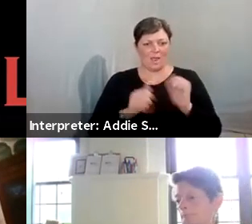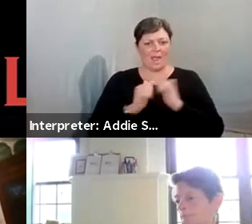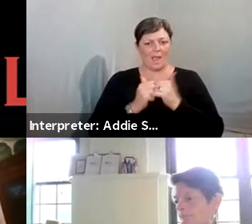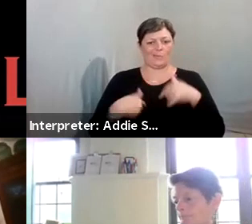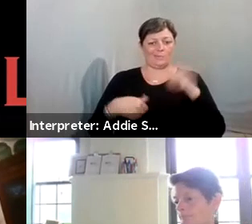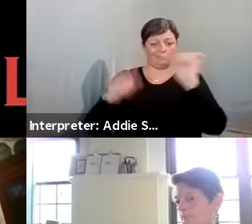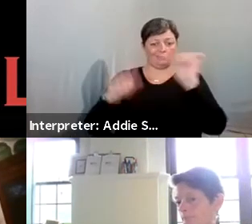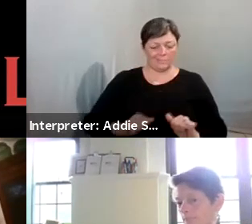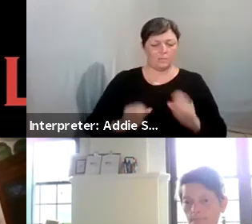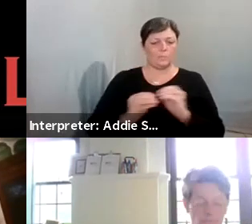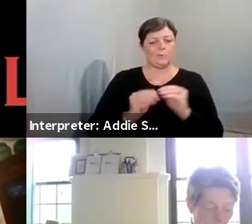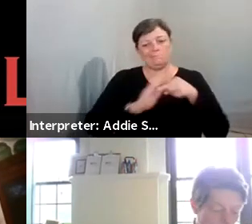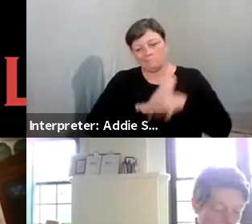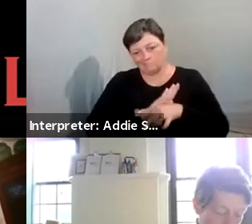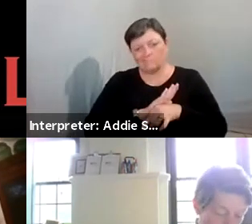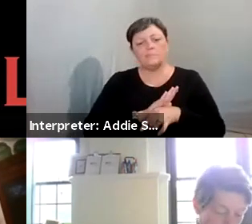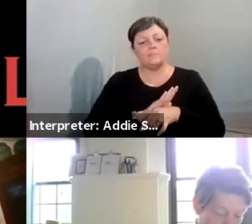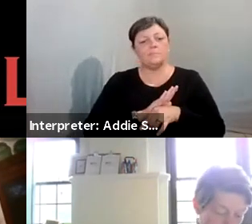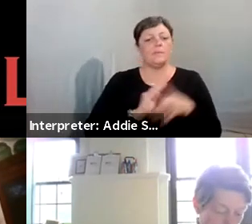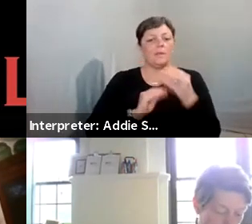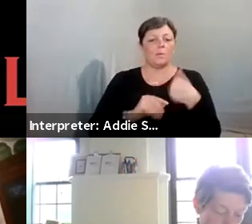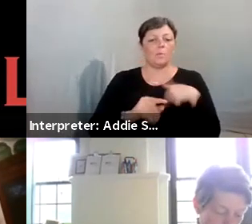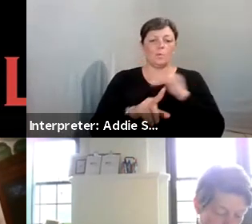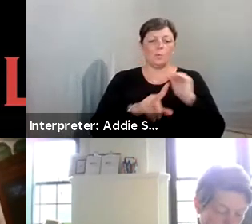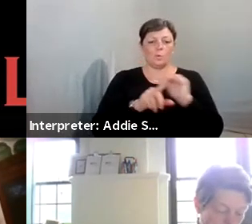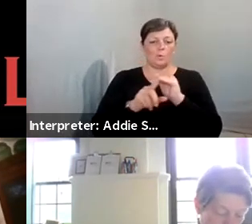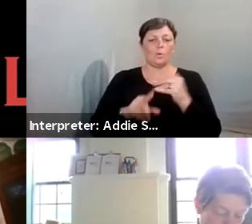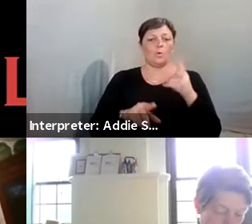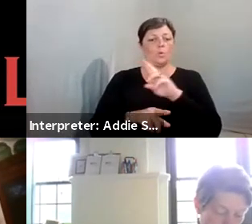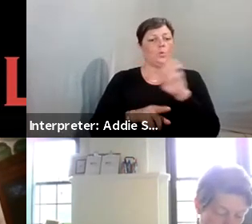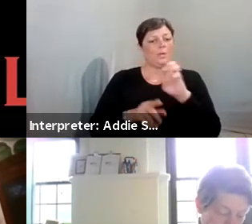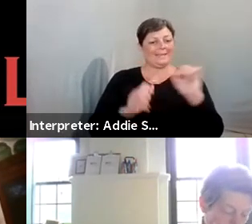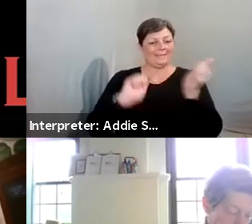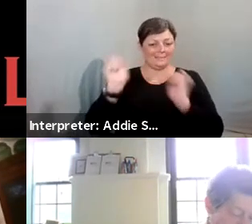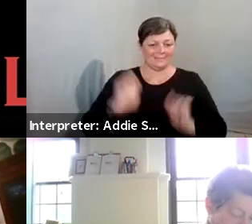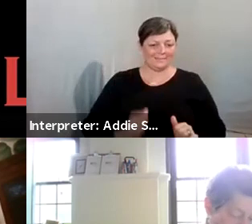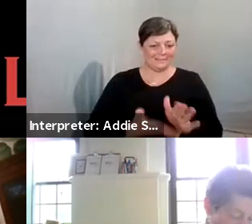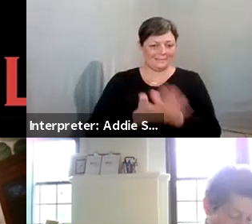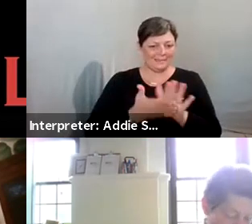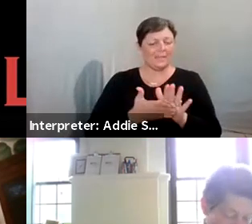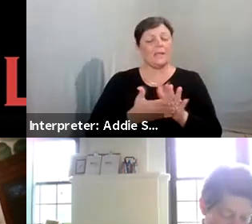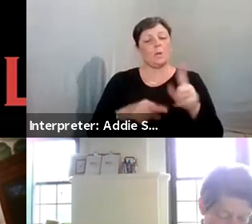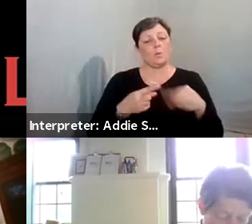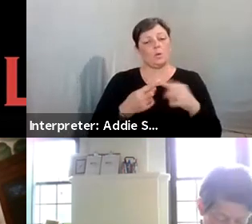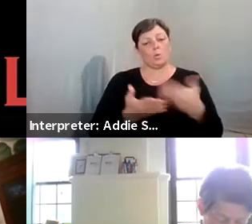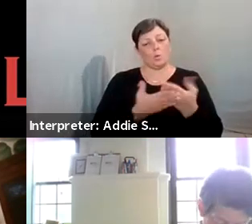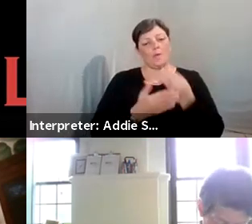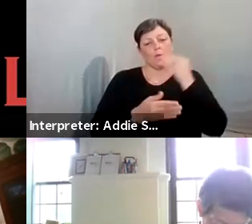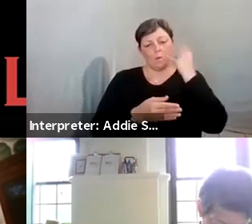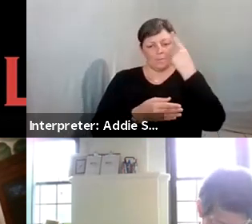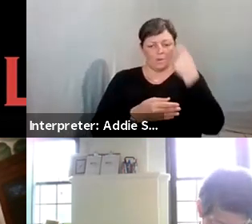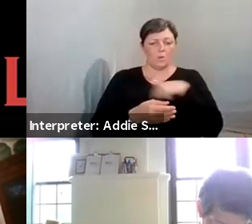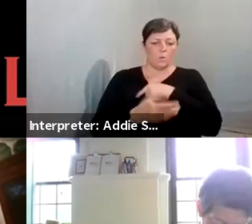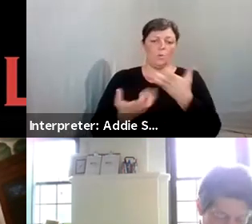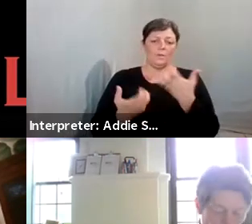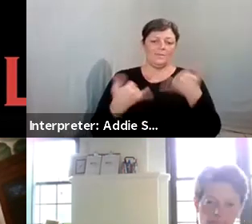equipment is much more thorough, and we remind people to re-sanitize it when they get home, because we wanted to still